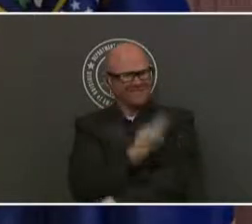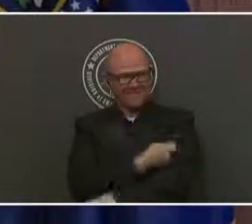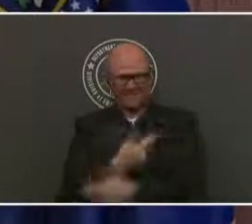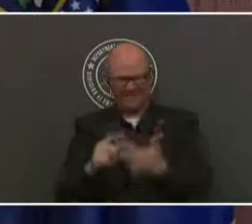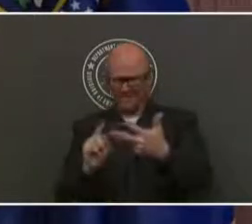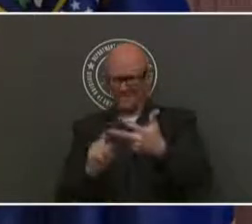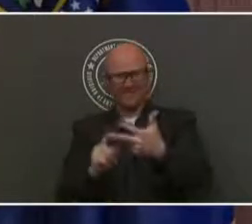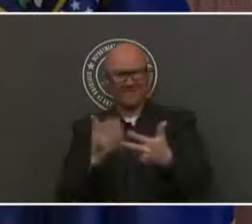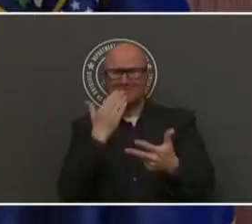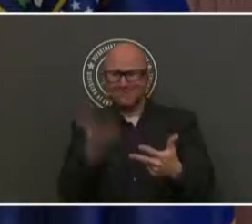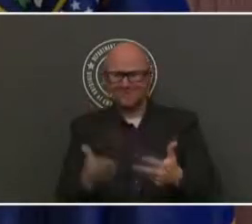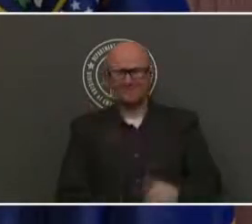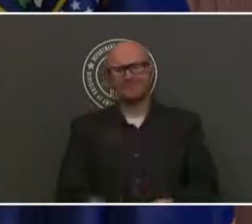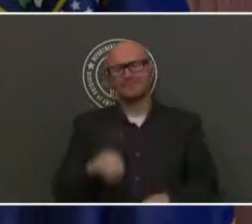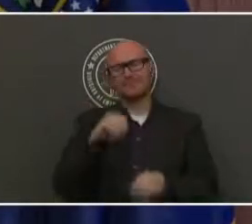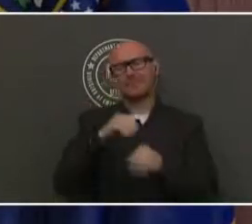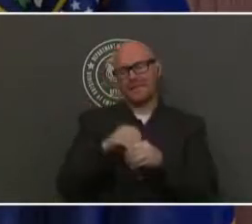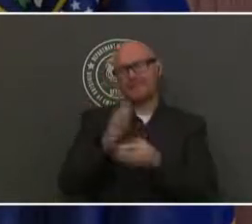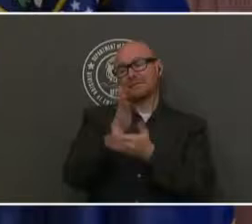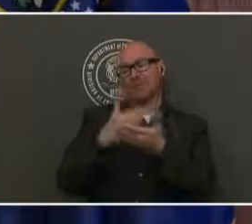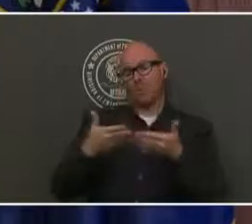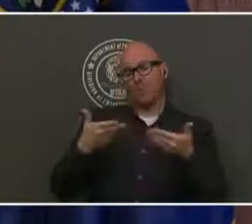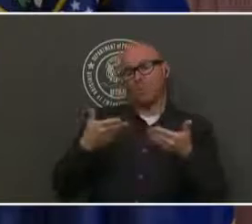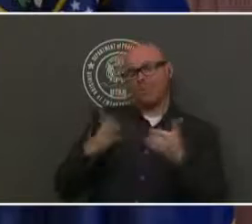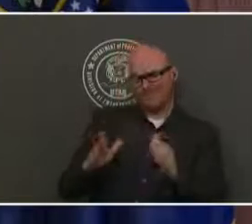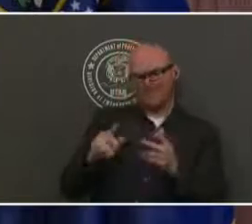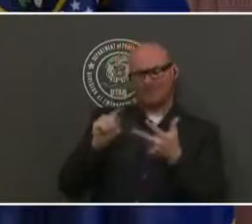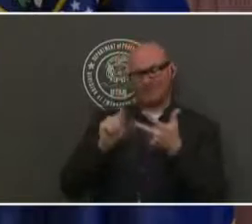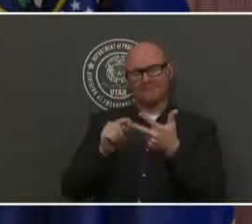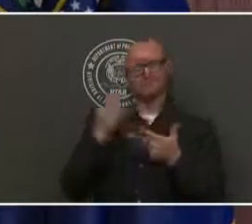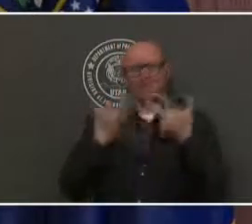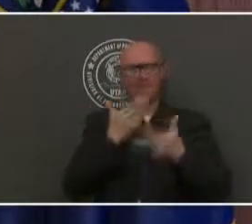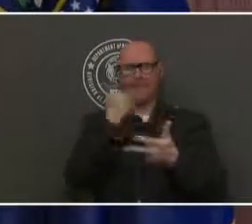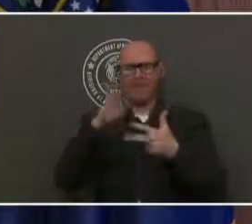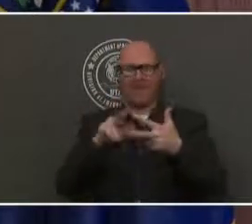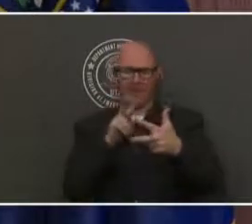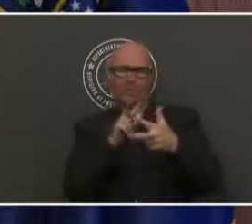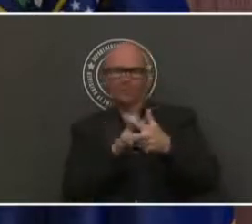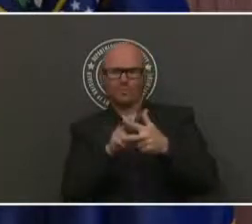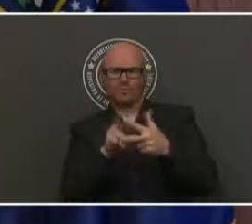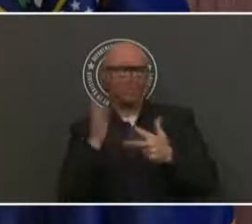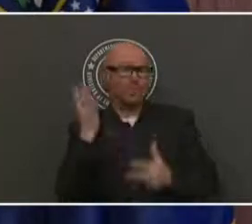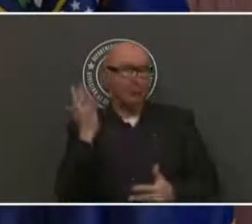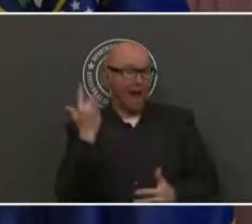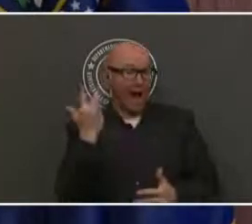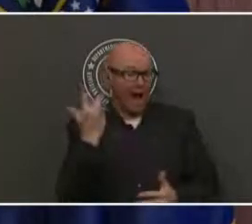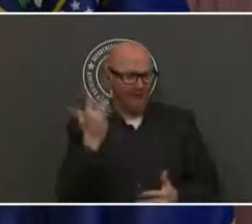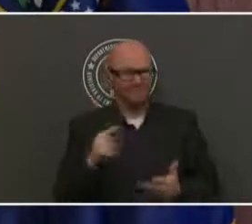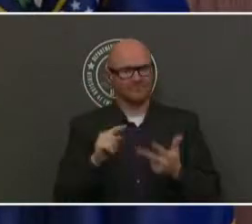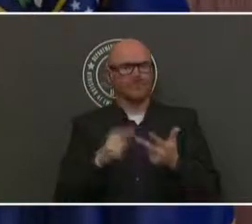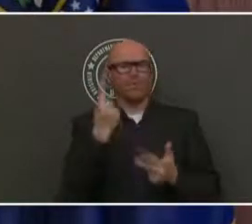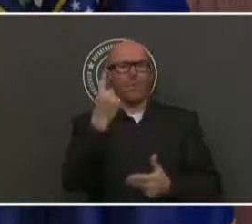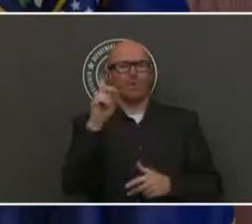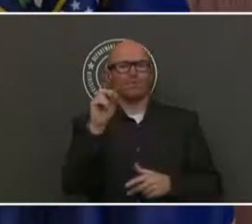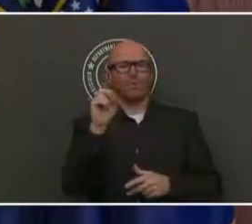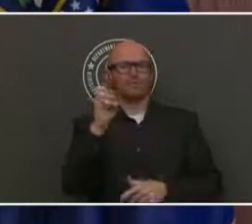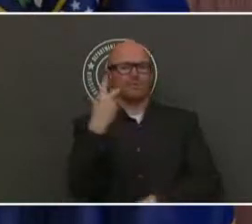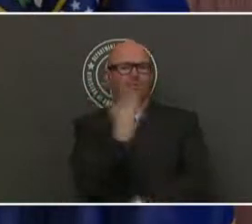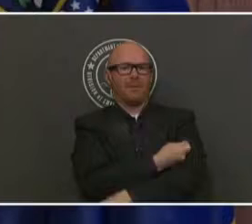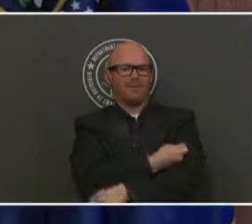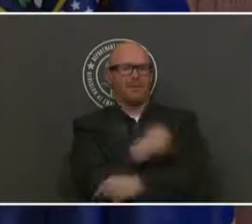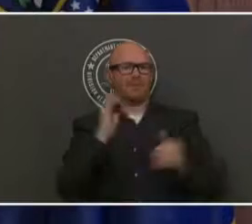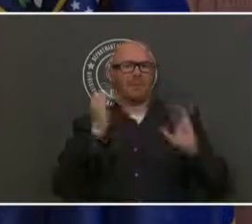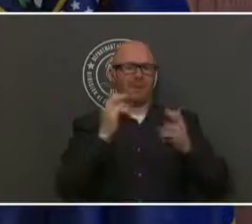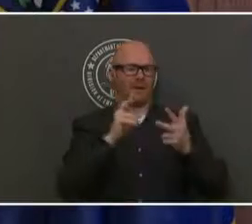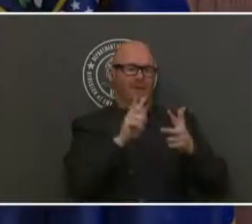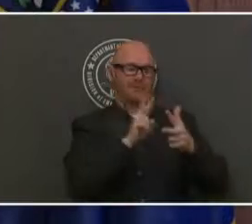have it. In fact, in some ways, it could be argued it's a superior vaccine because of the one dose that is needed, as opposed to